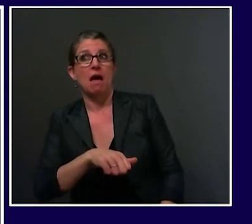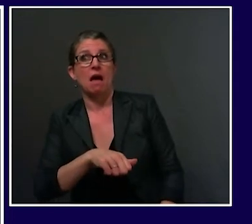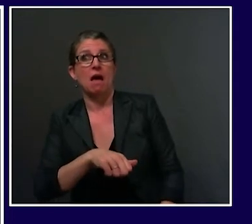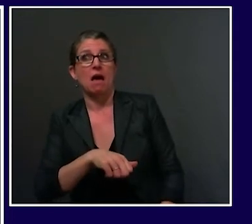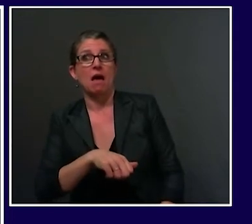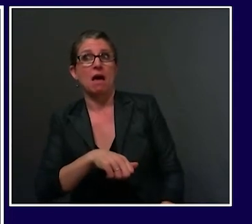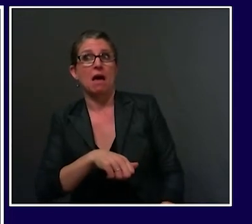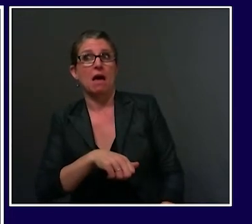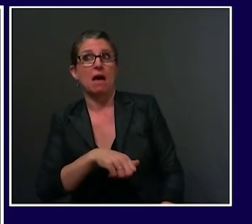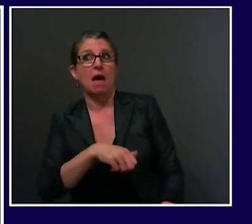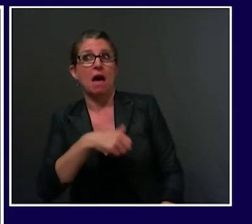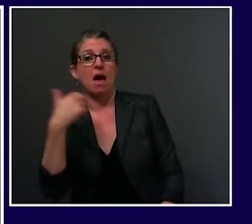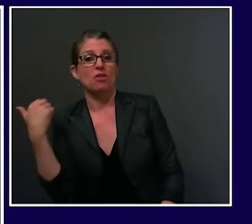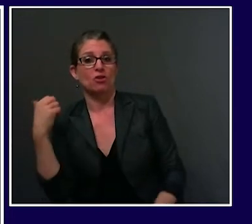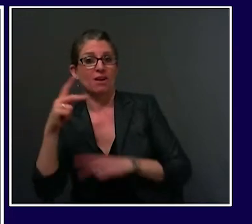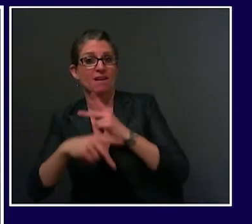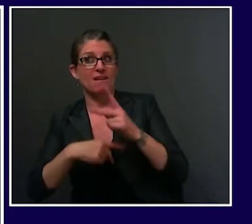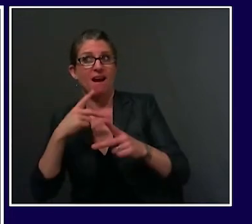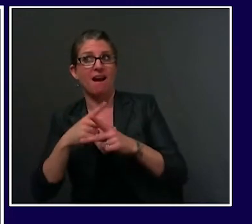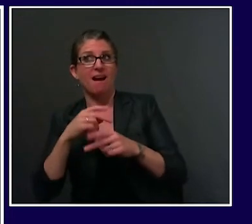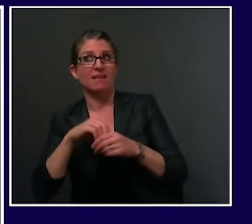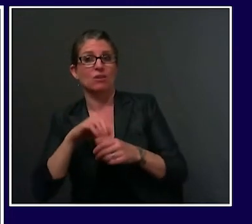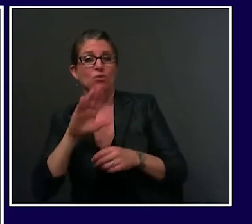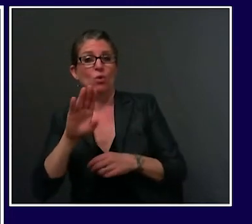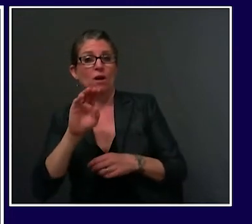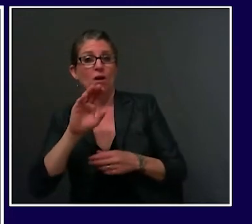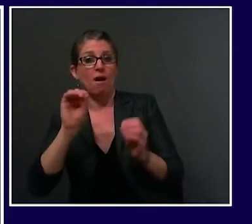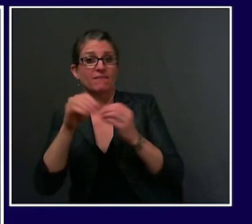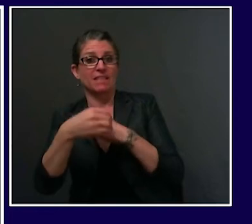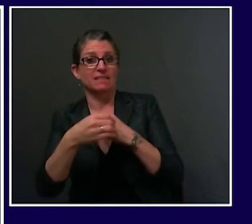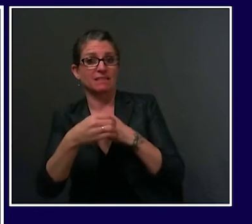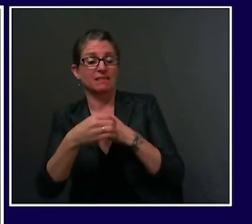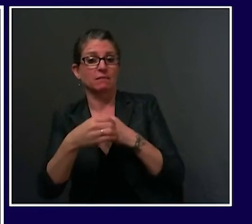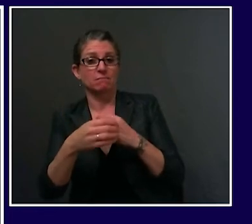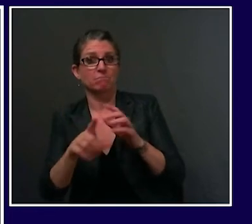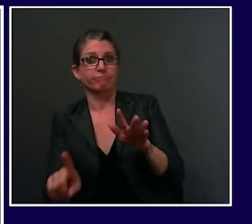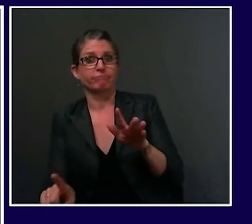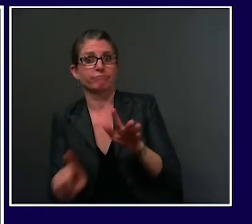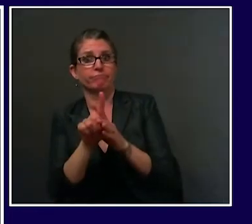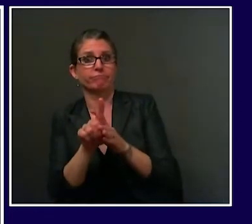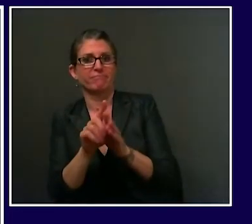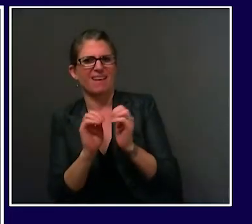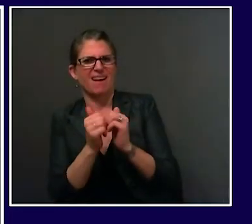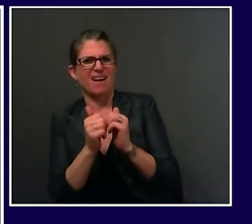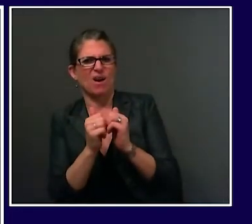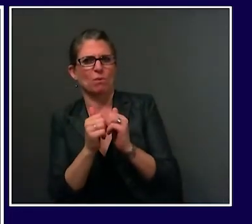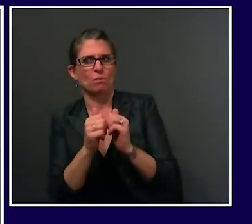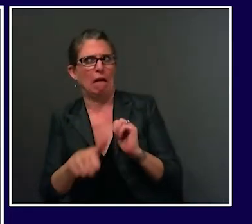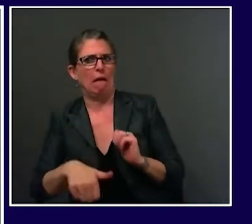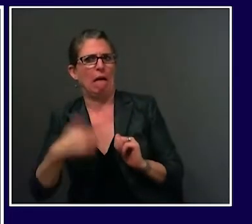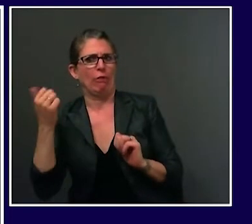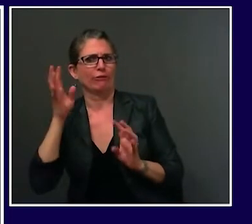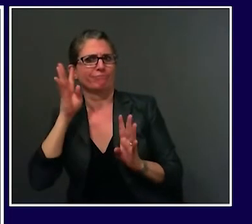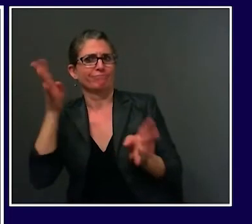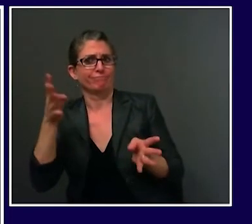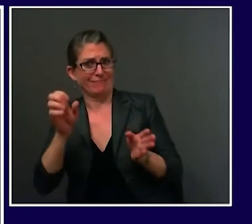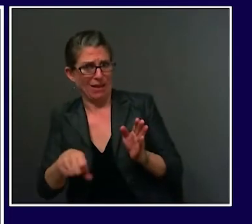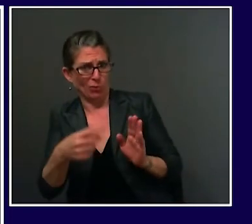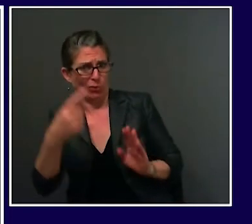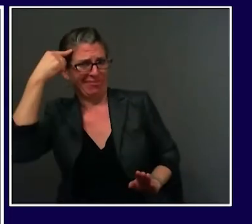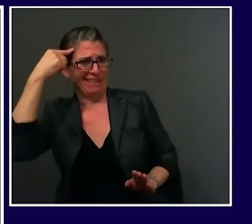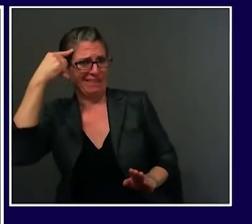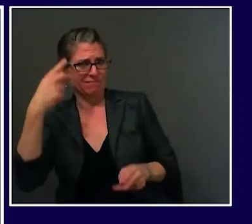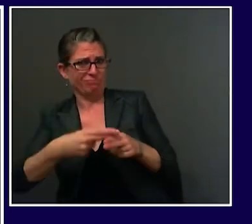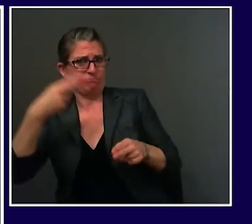possible that testing is faulty? Will you be doing any retesting? We probably